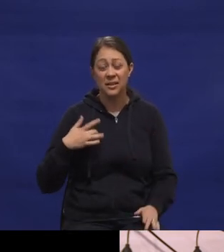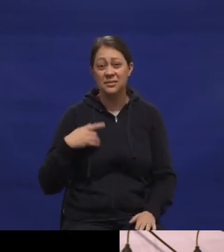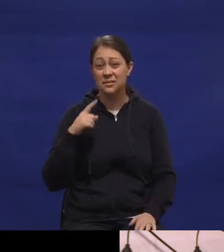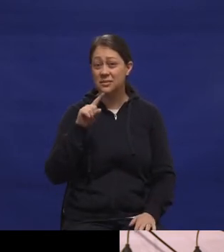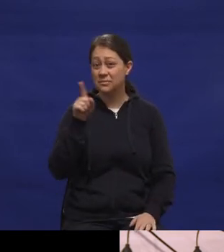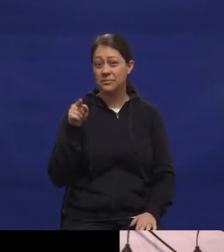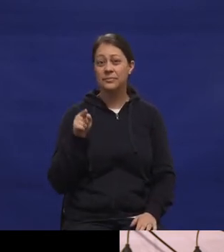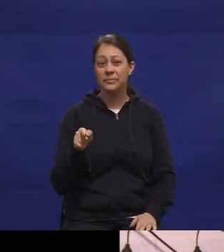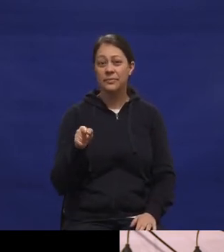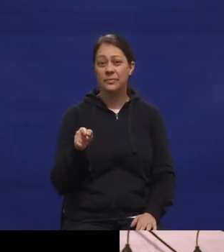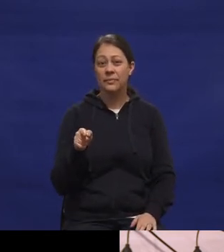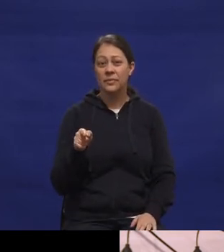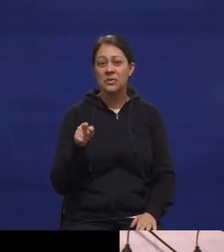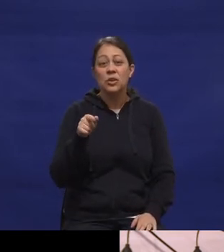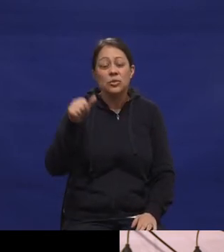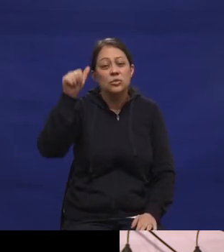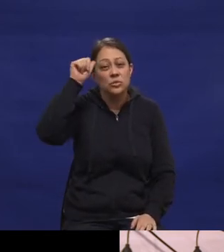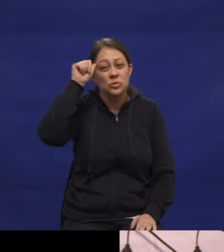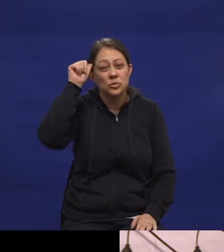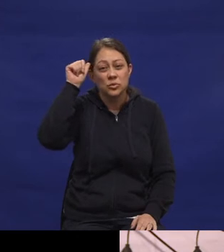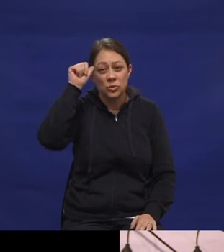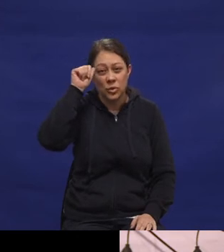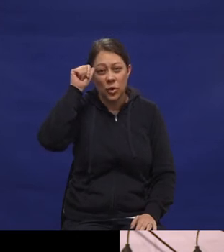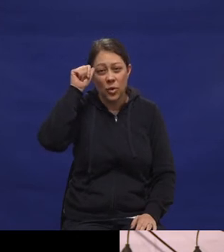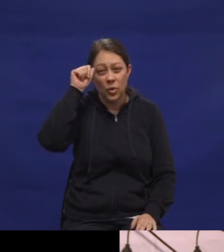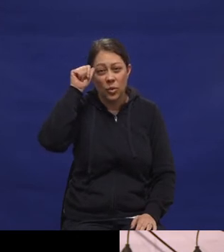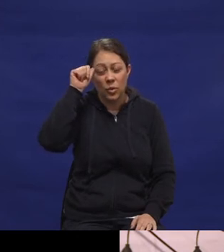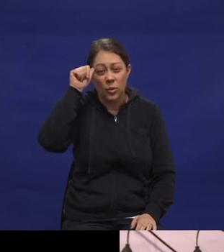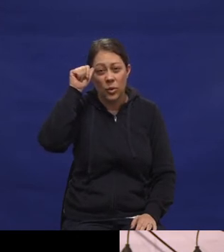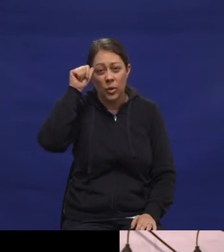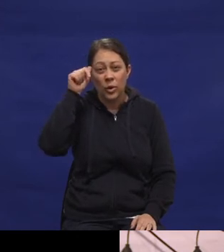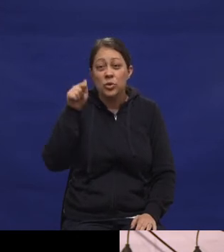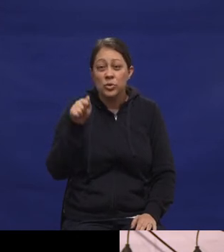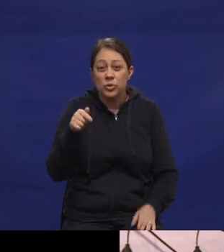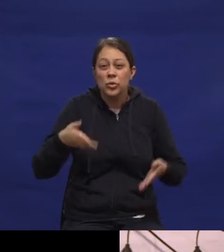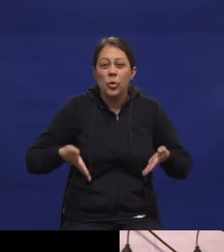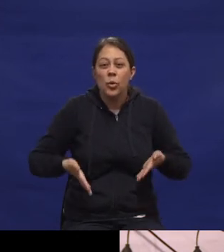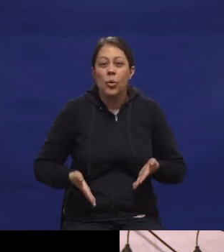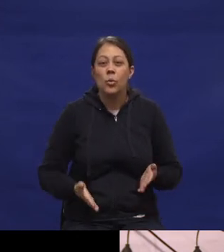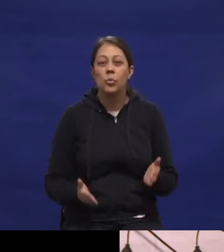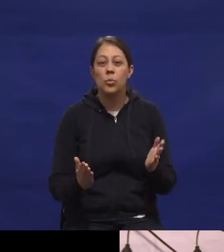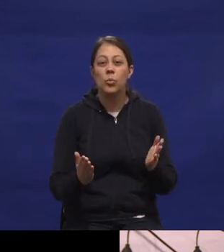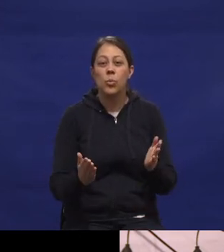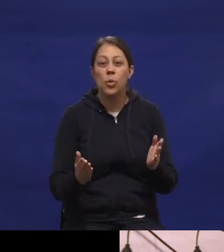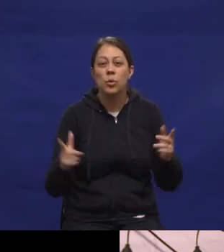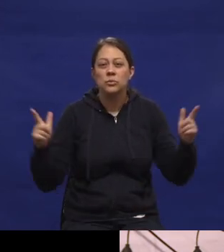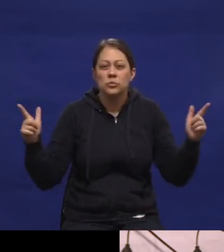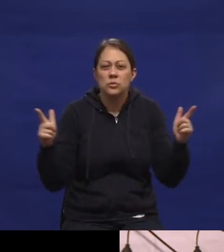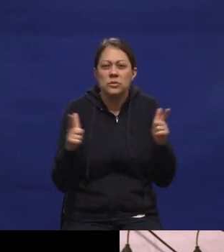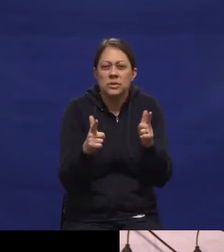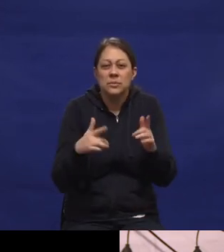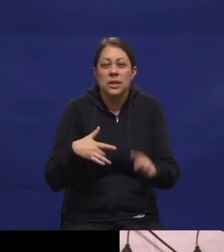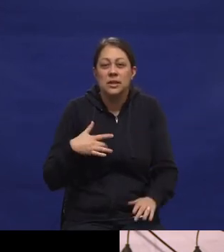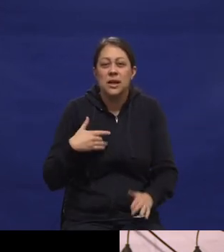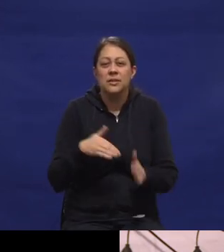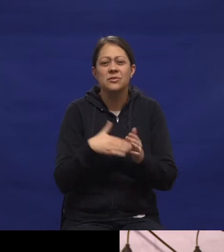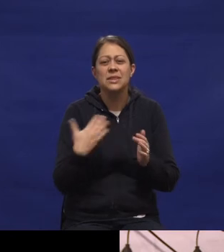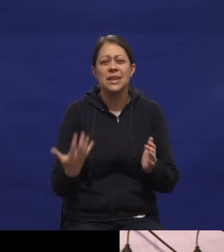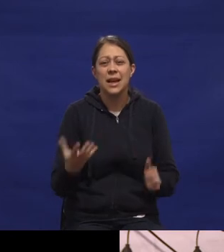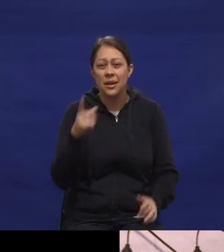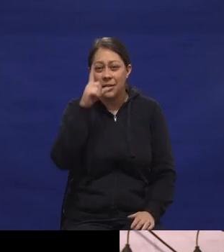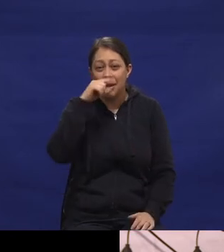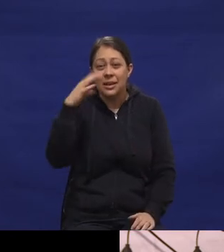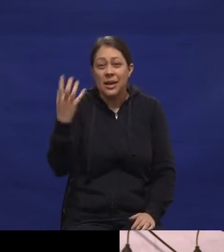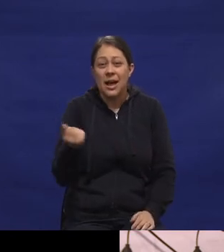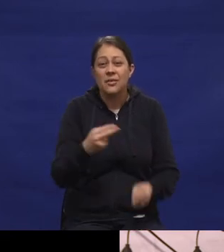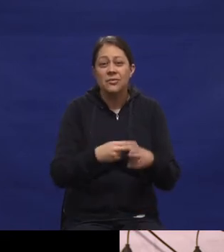life? Do you know that you who were born mortal are now immortal, that now you have eternal